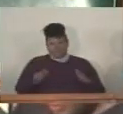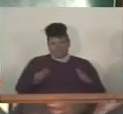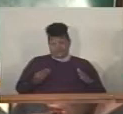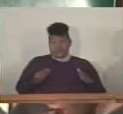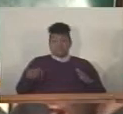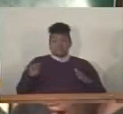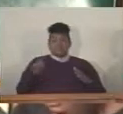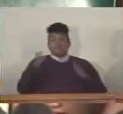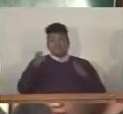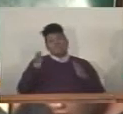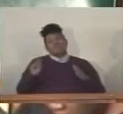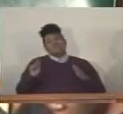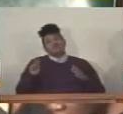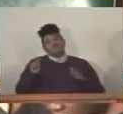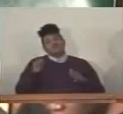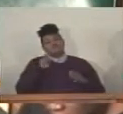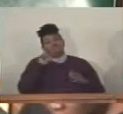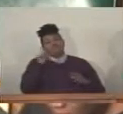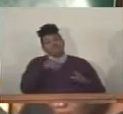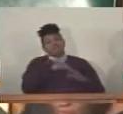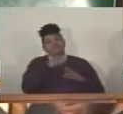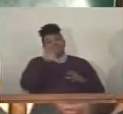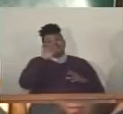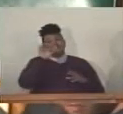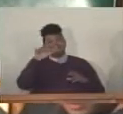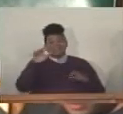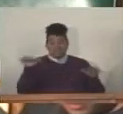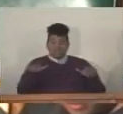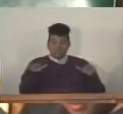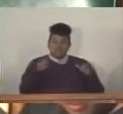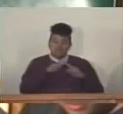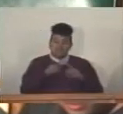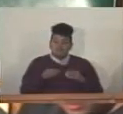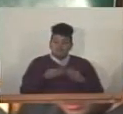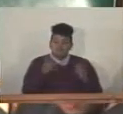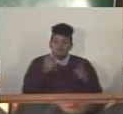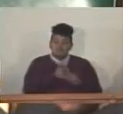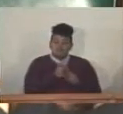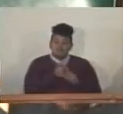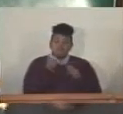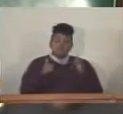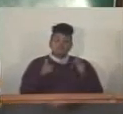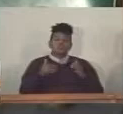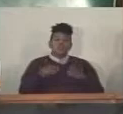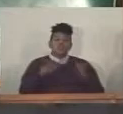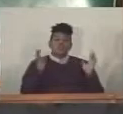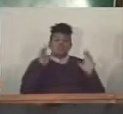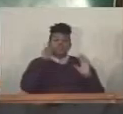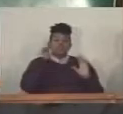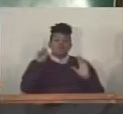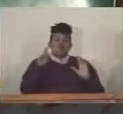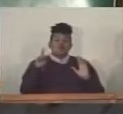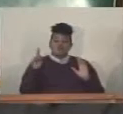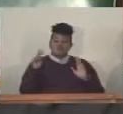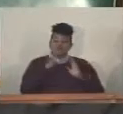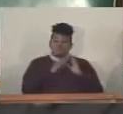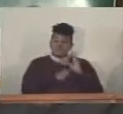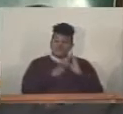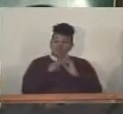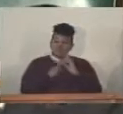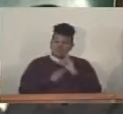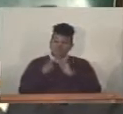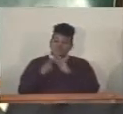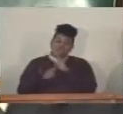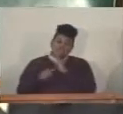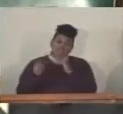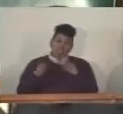within the bounds of our discussion. Just to say, in respect of the matter of enforcement of orders,